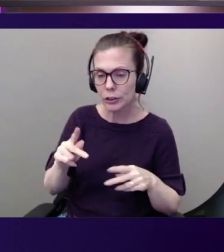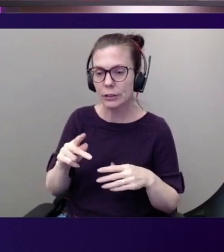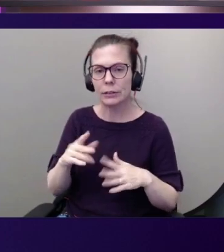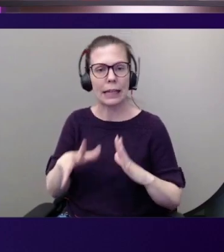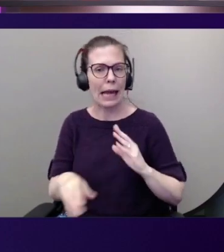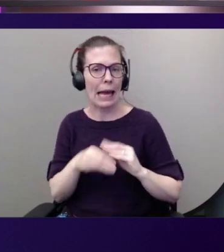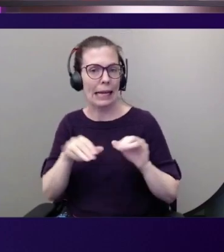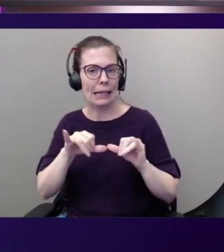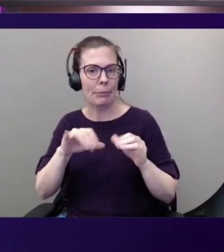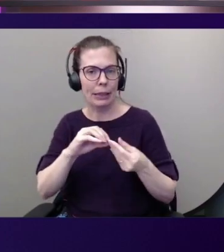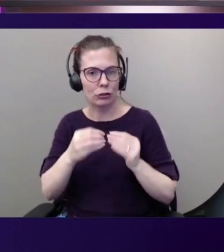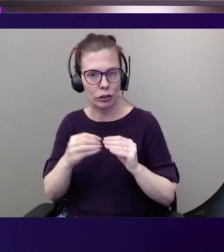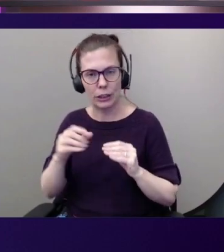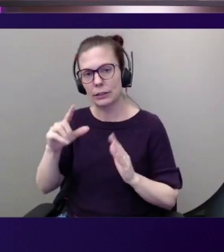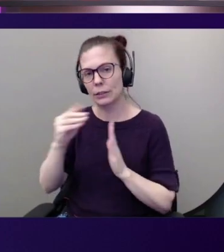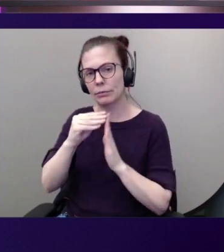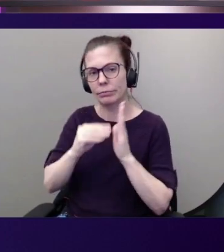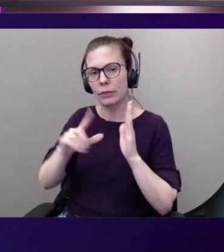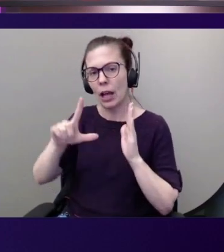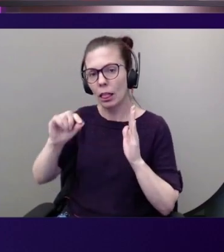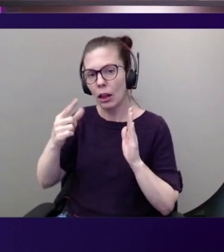metrics, logs, etc.